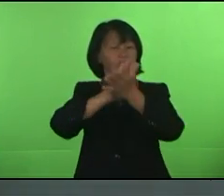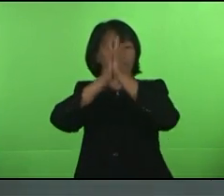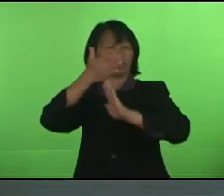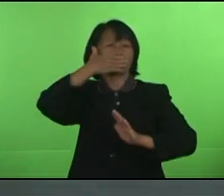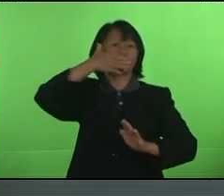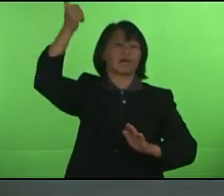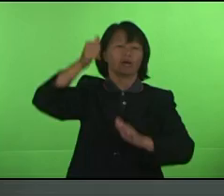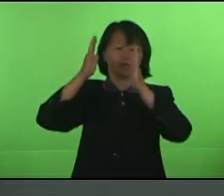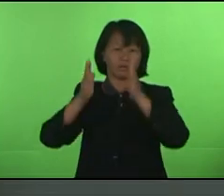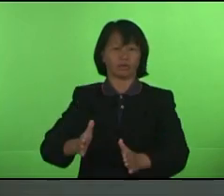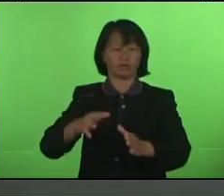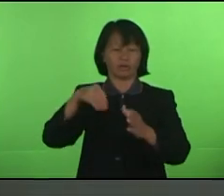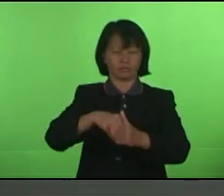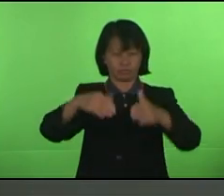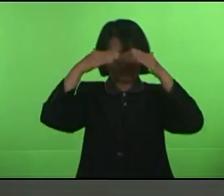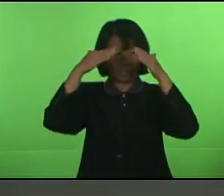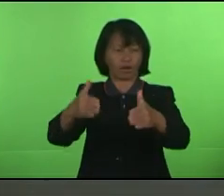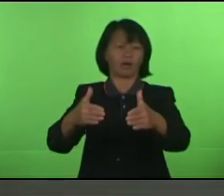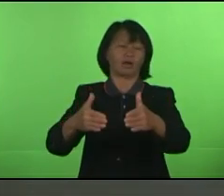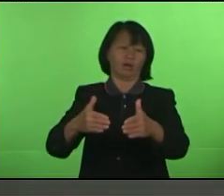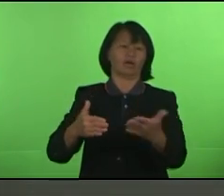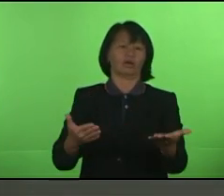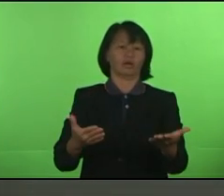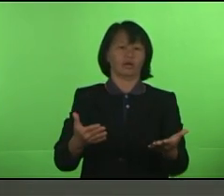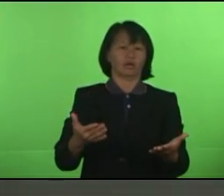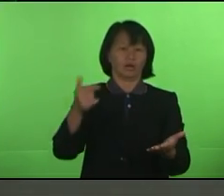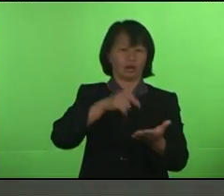better person in concentration. There's one more